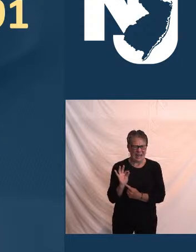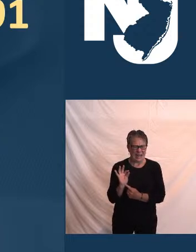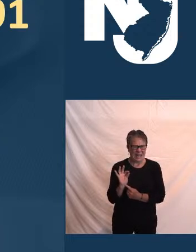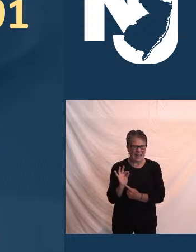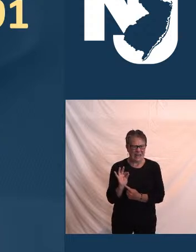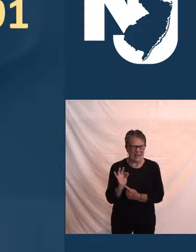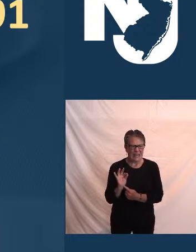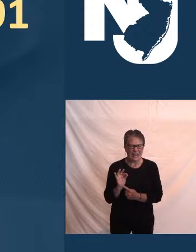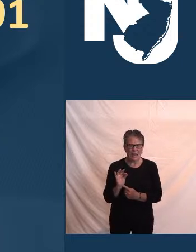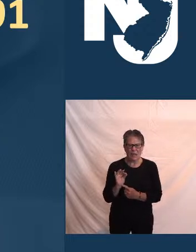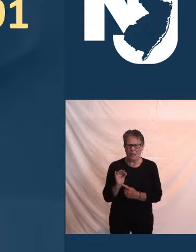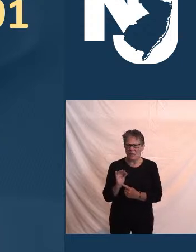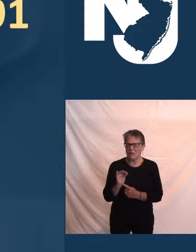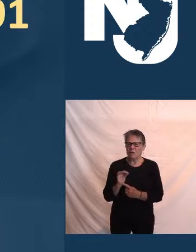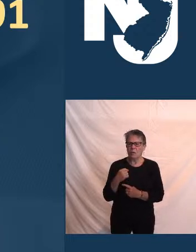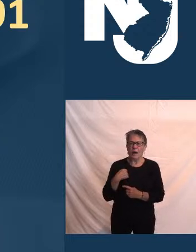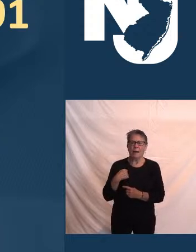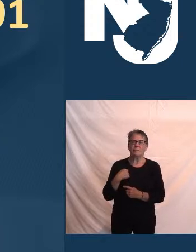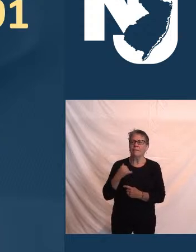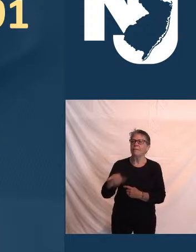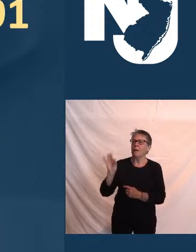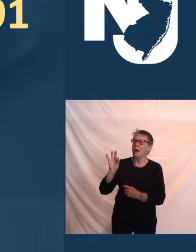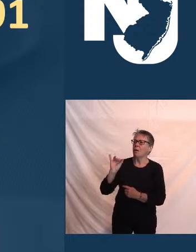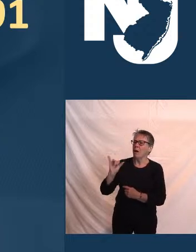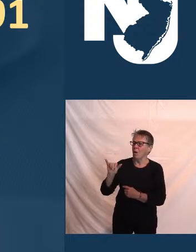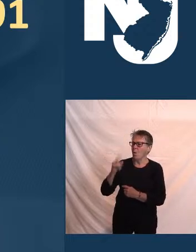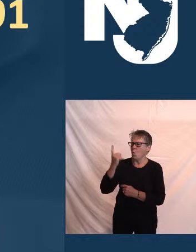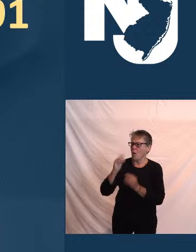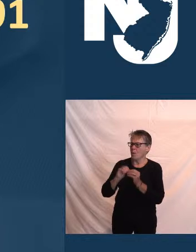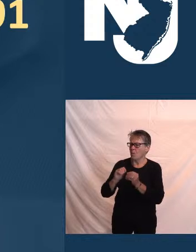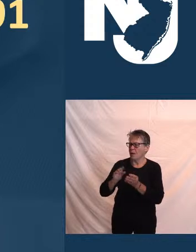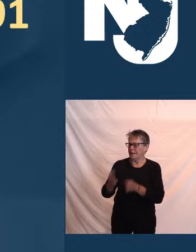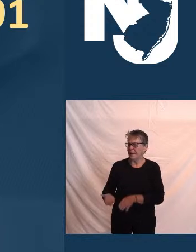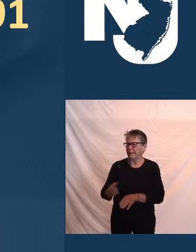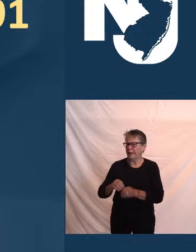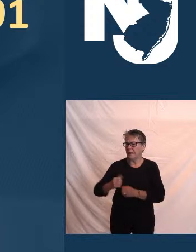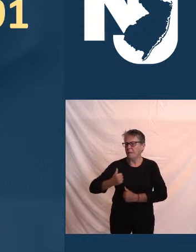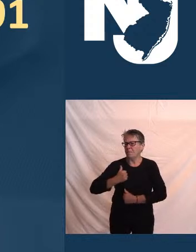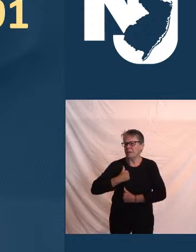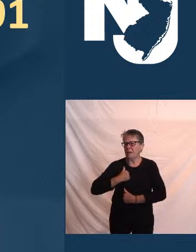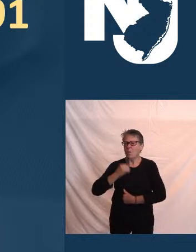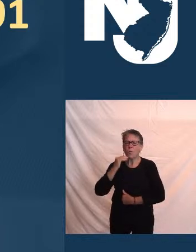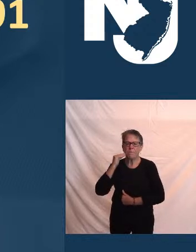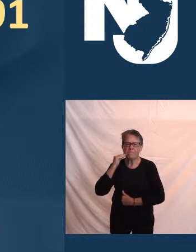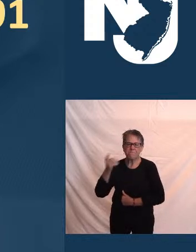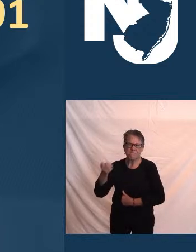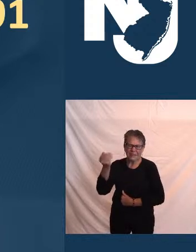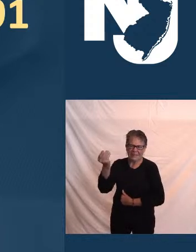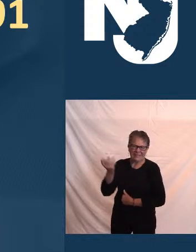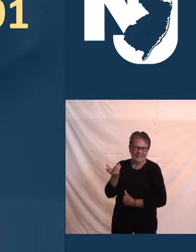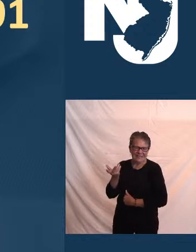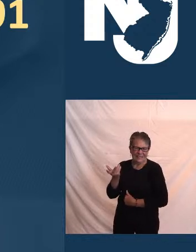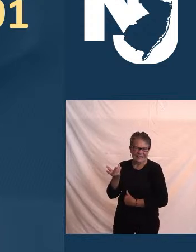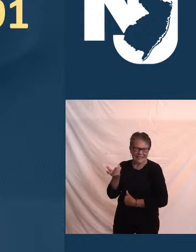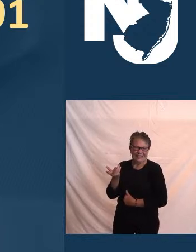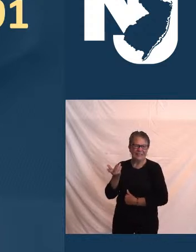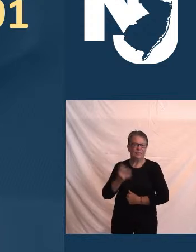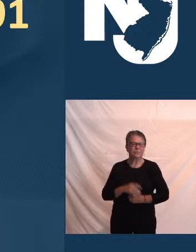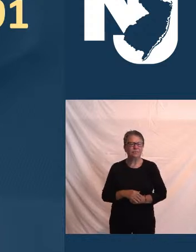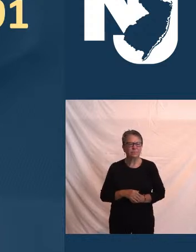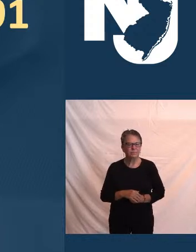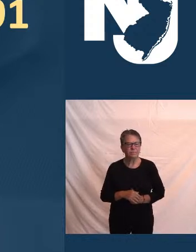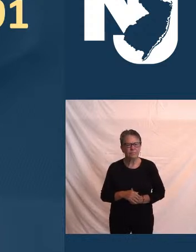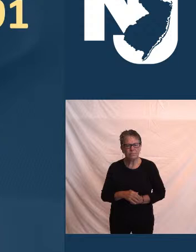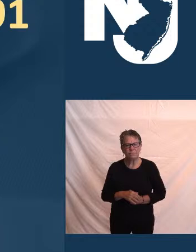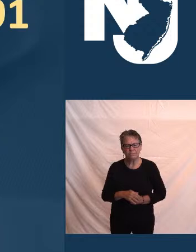Vineland. So I've been writing 64, 81, 11 for many, many months, 64 losses of life